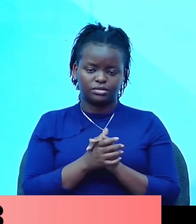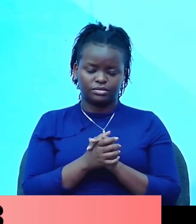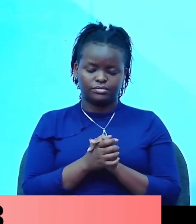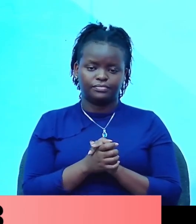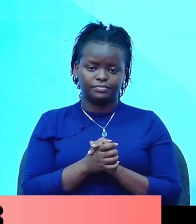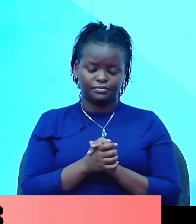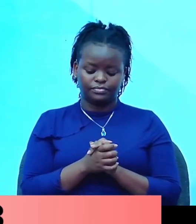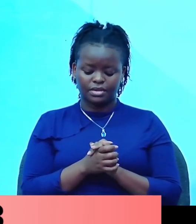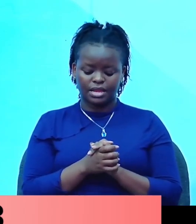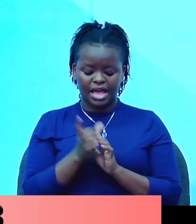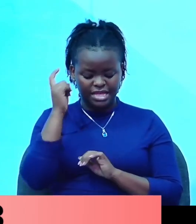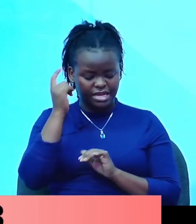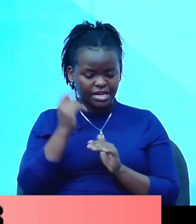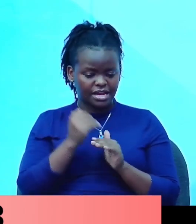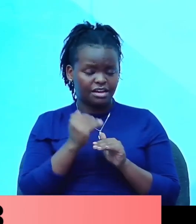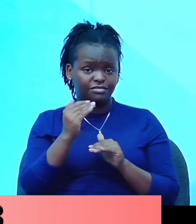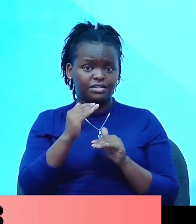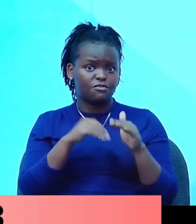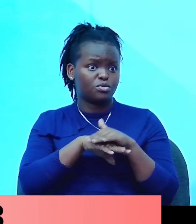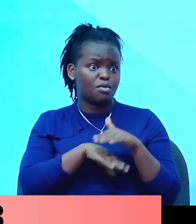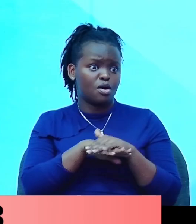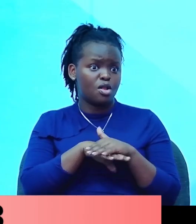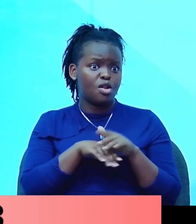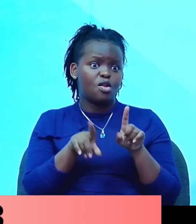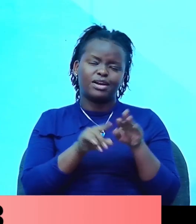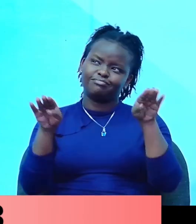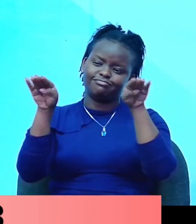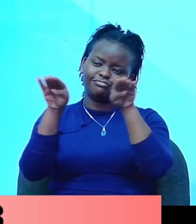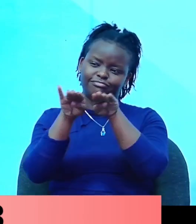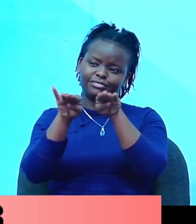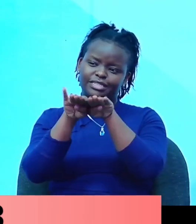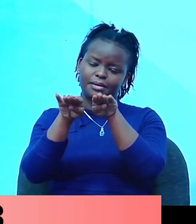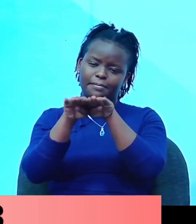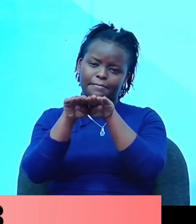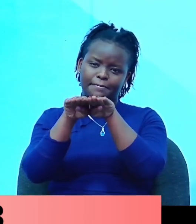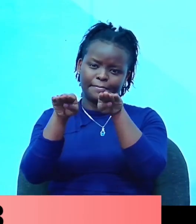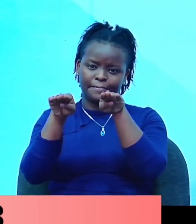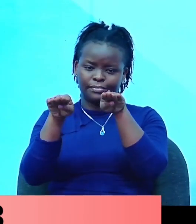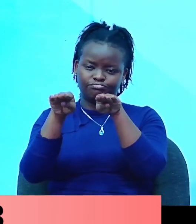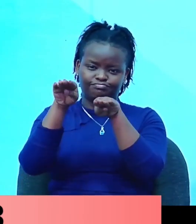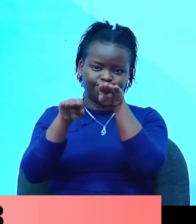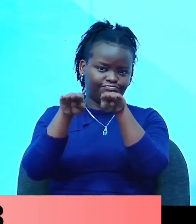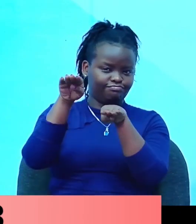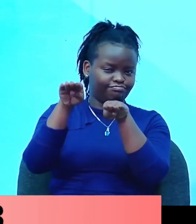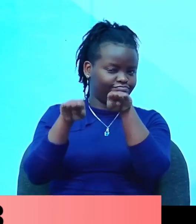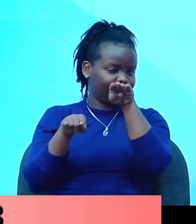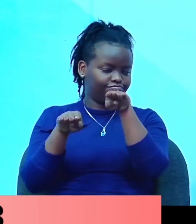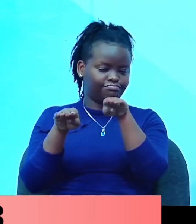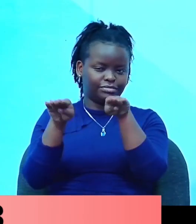either after football or at the same level as football in terms of following. And we've seen the offshoots of all the